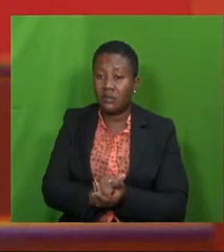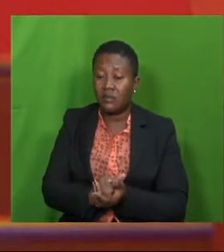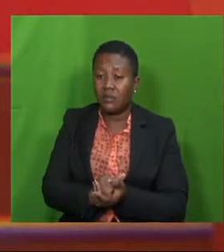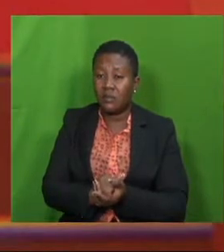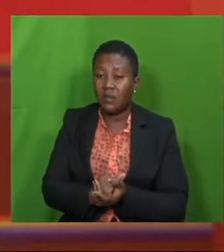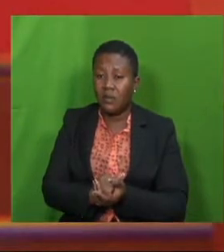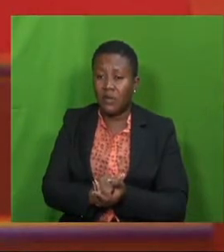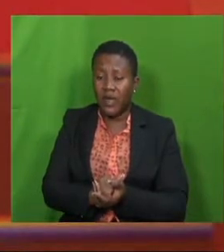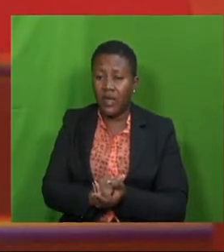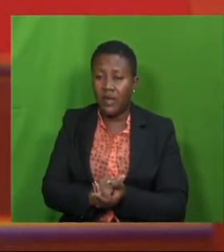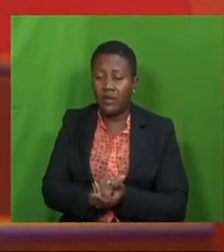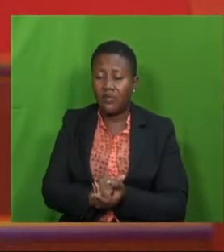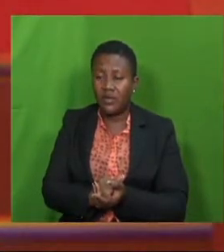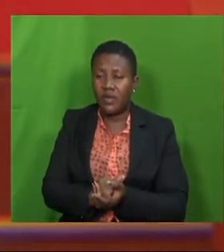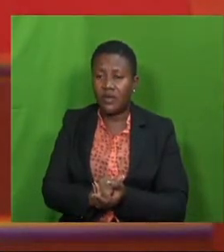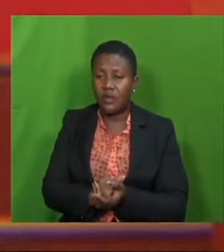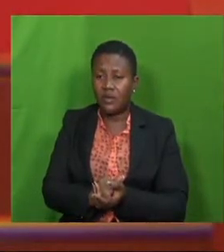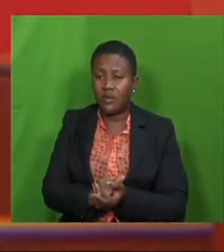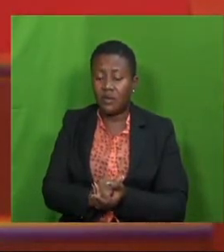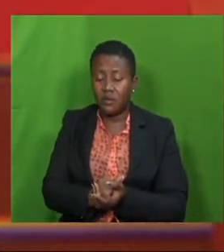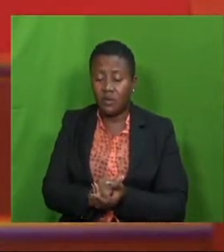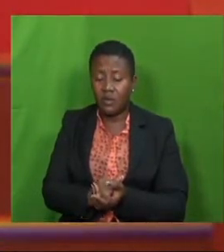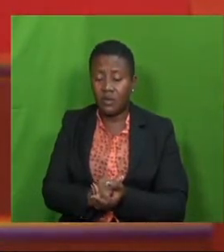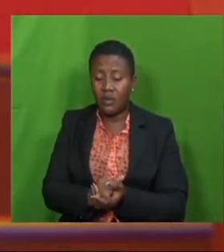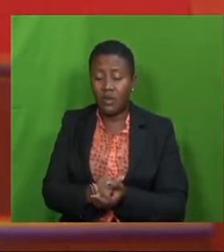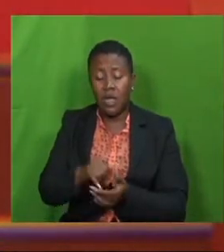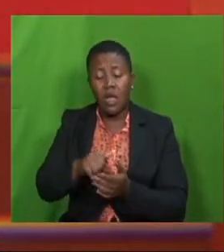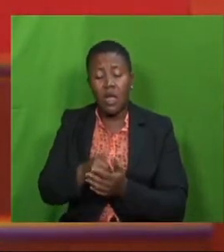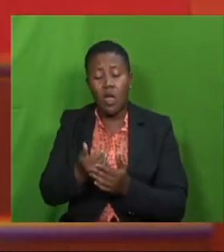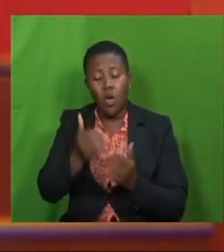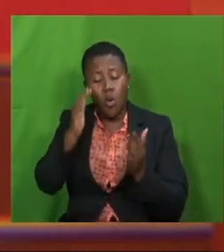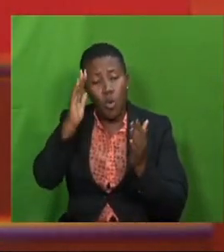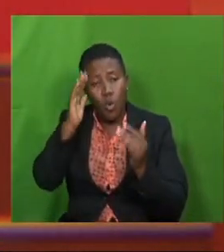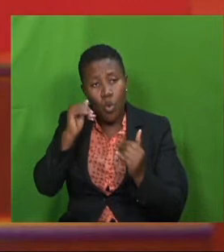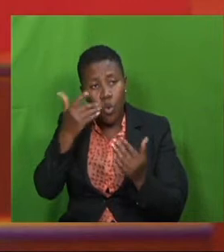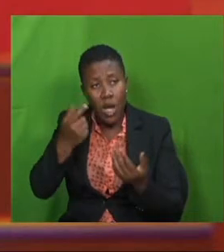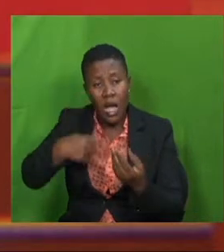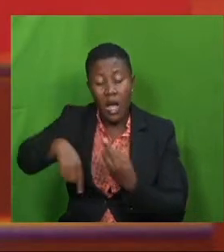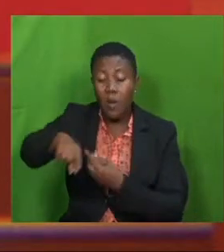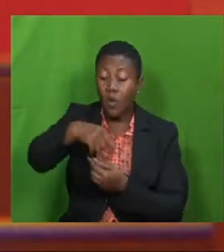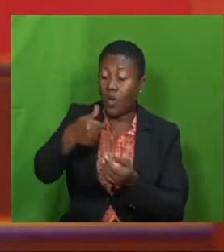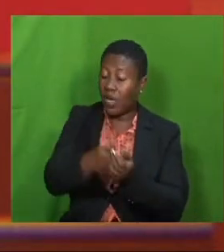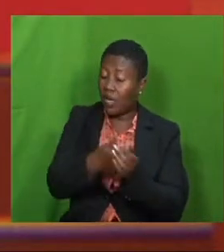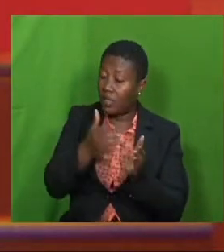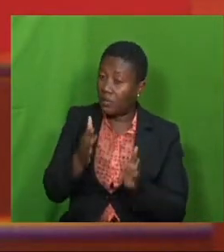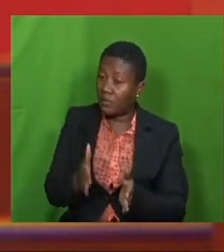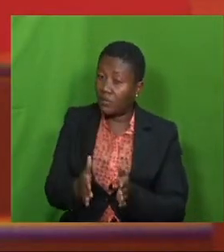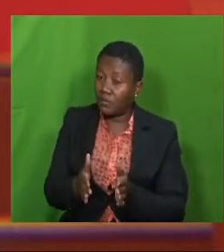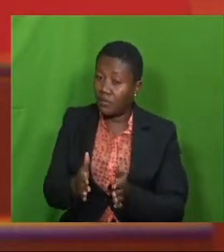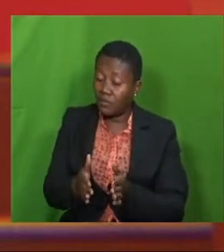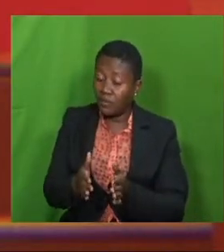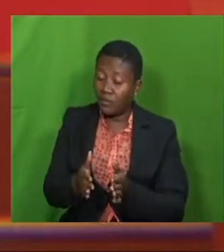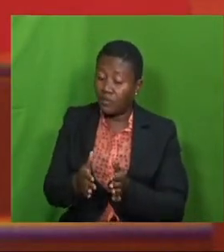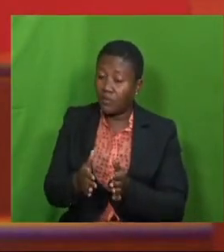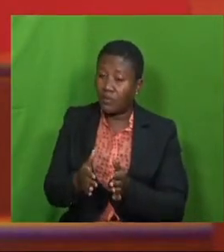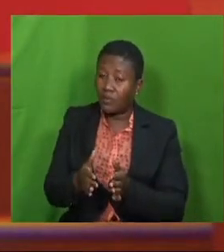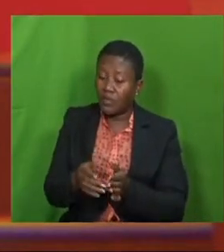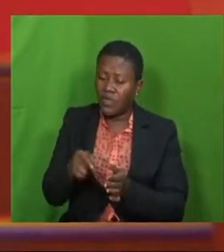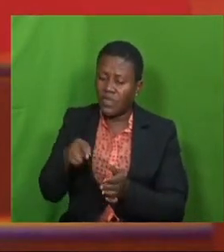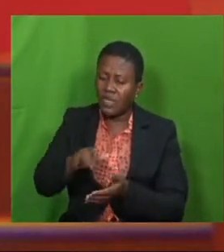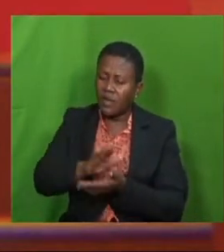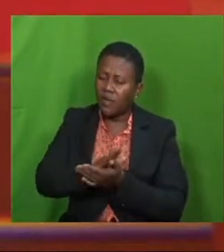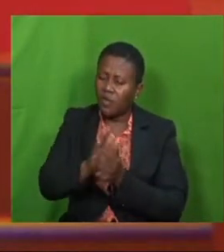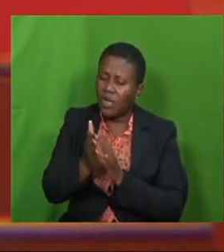It's a clear indication of the hopelessness and despair among Ghanaians. This is worsened by the